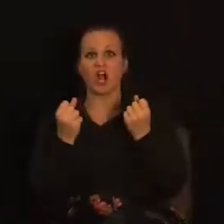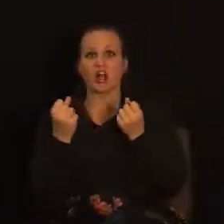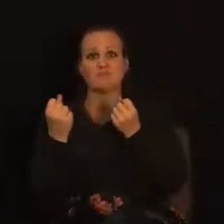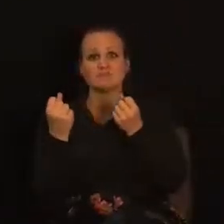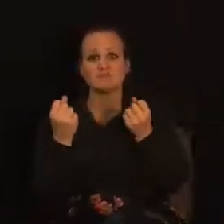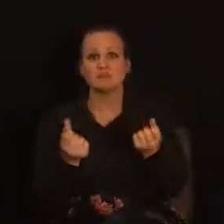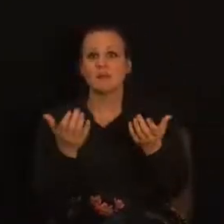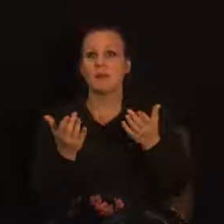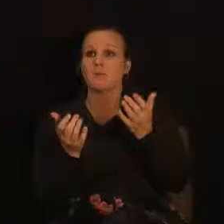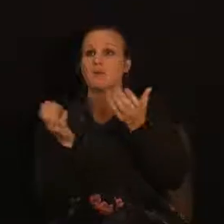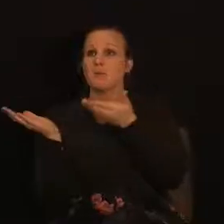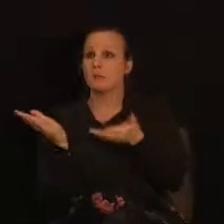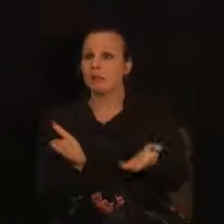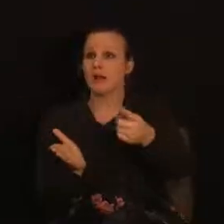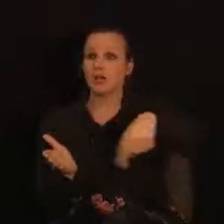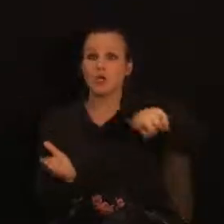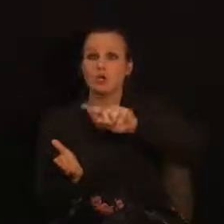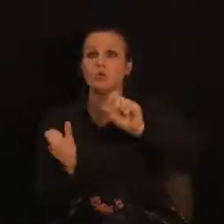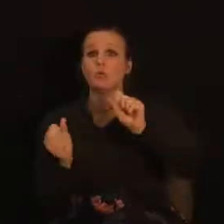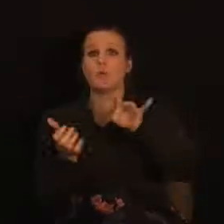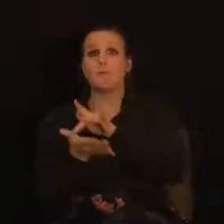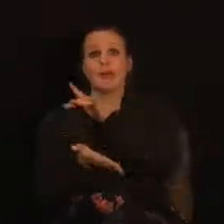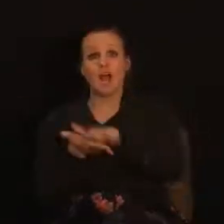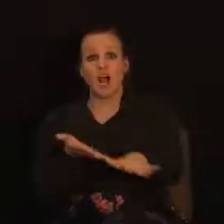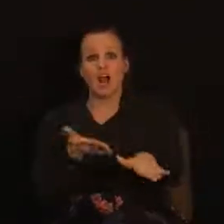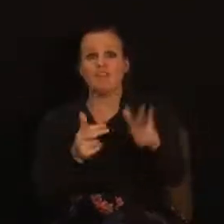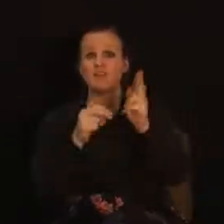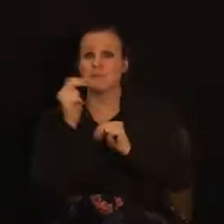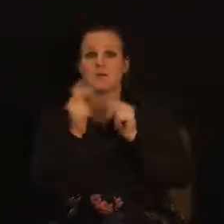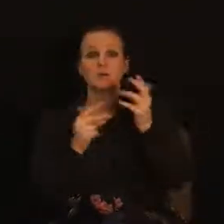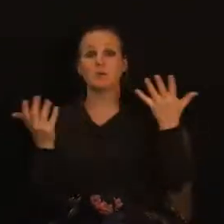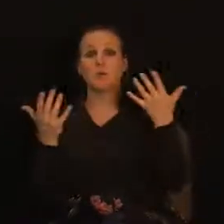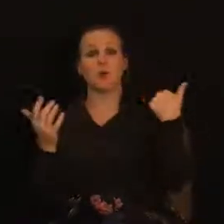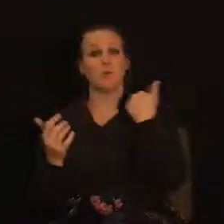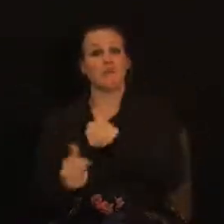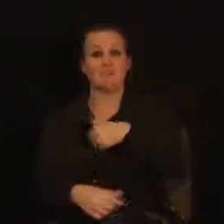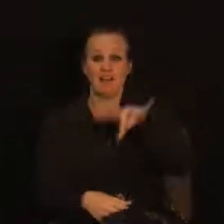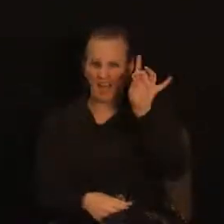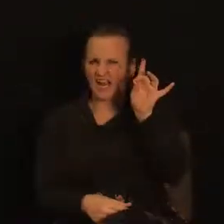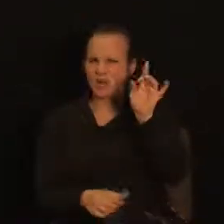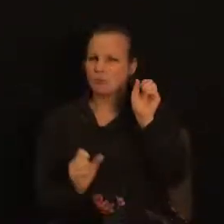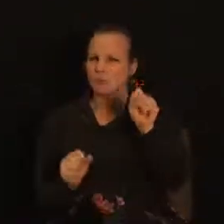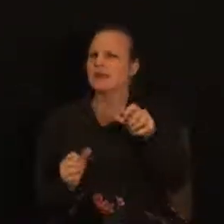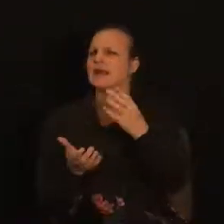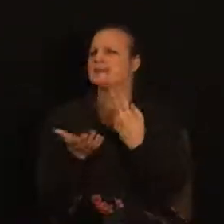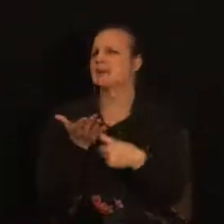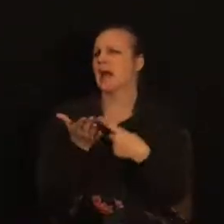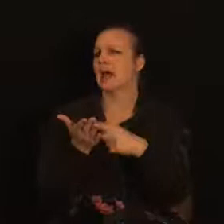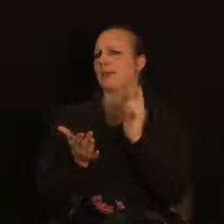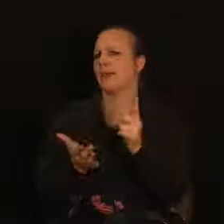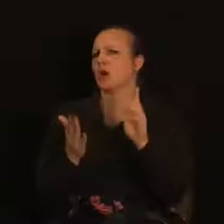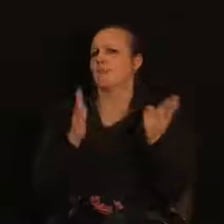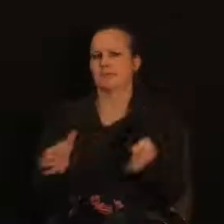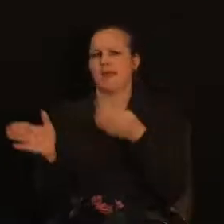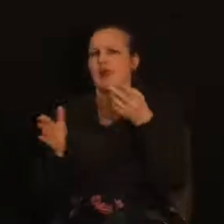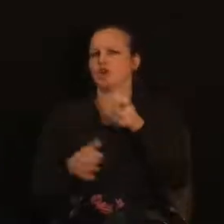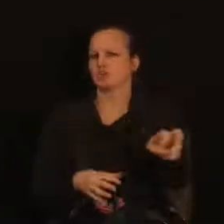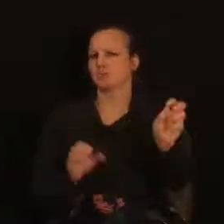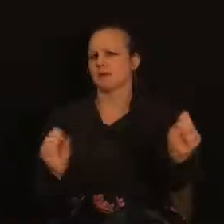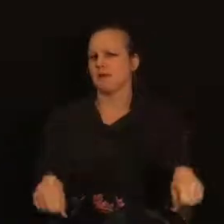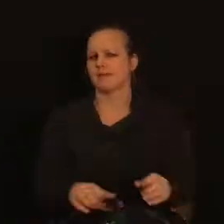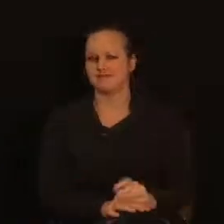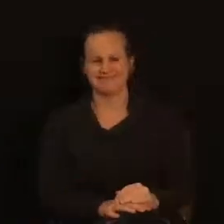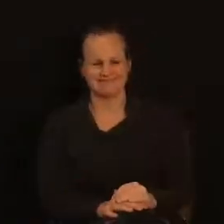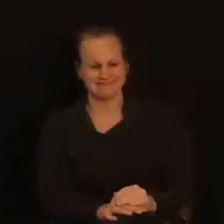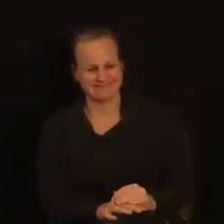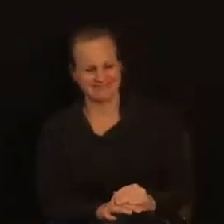pay off the building with what we find, right? Like, yeah, we can talk later and plan our trip. But the